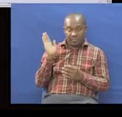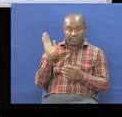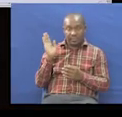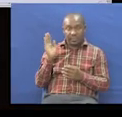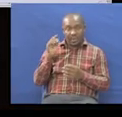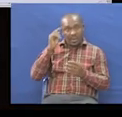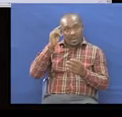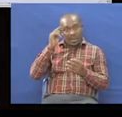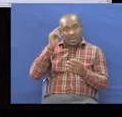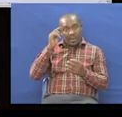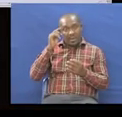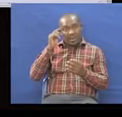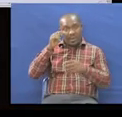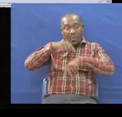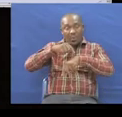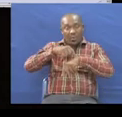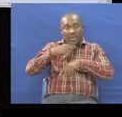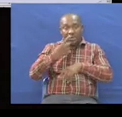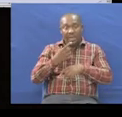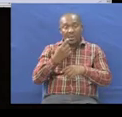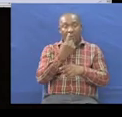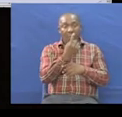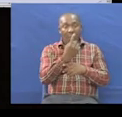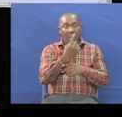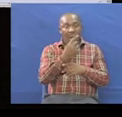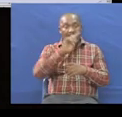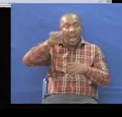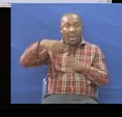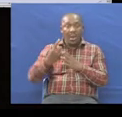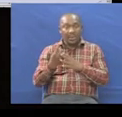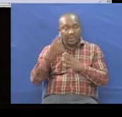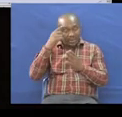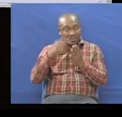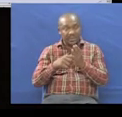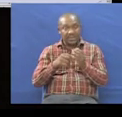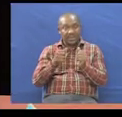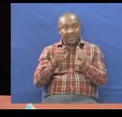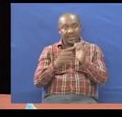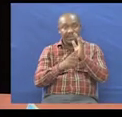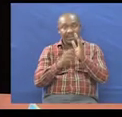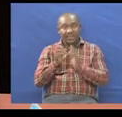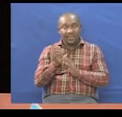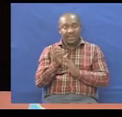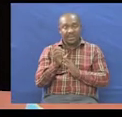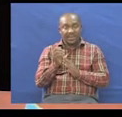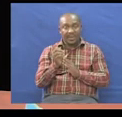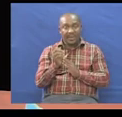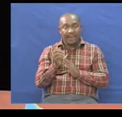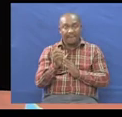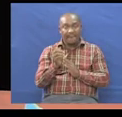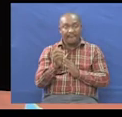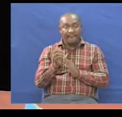say 1 hour contains 60 minutes, I mean we have 1, 2, 3,